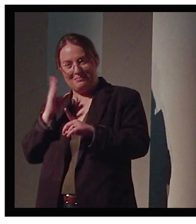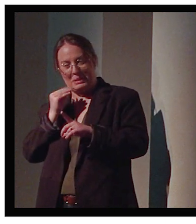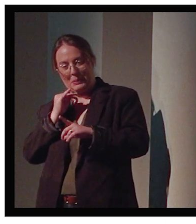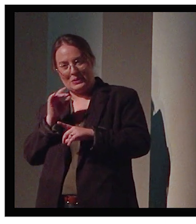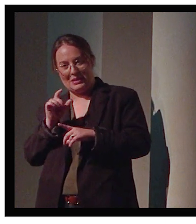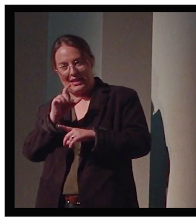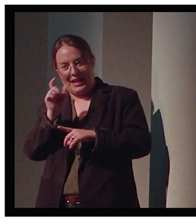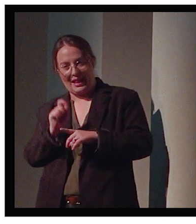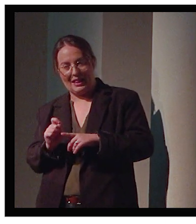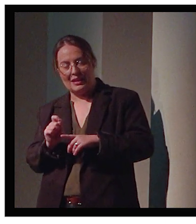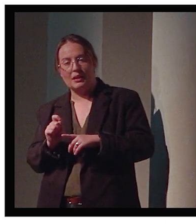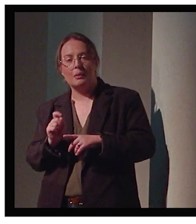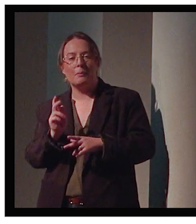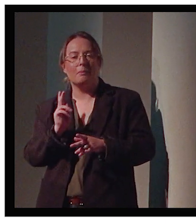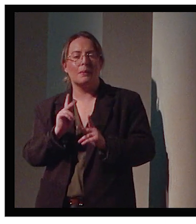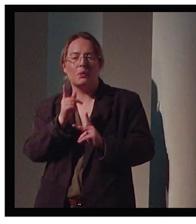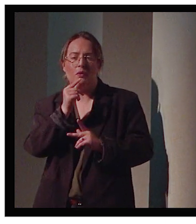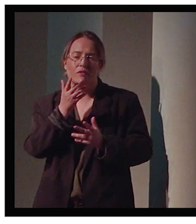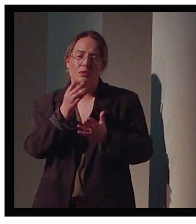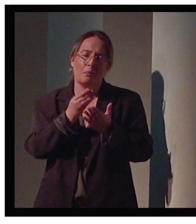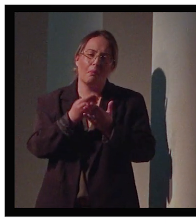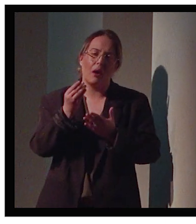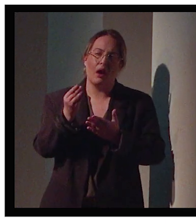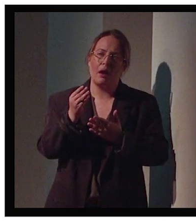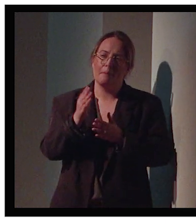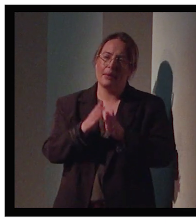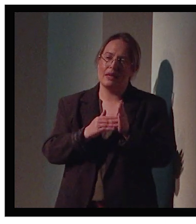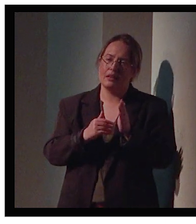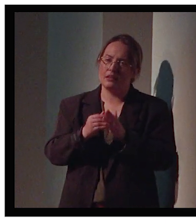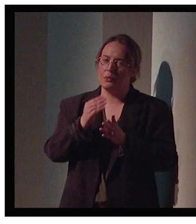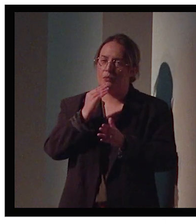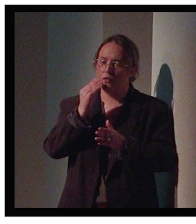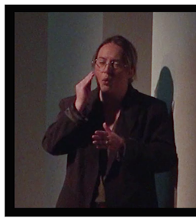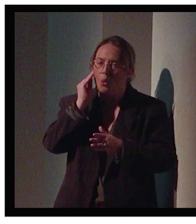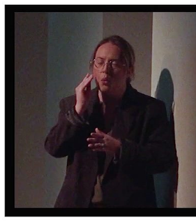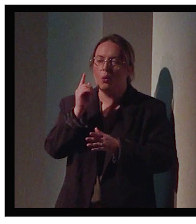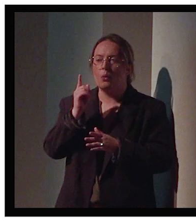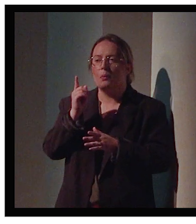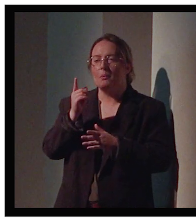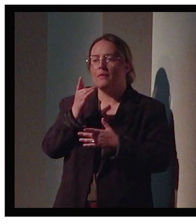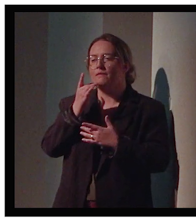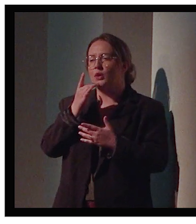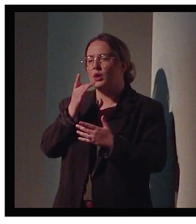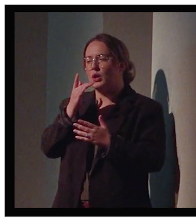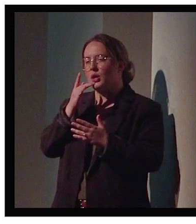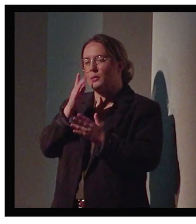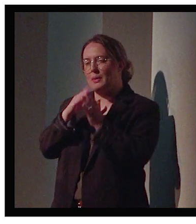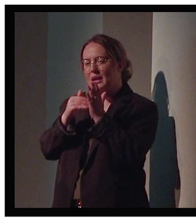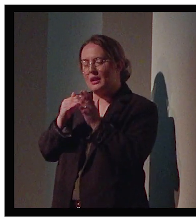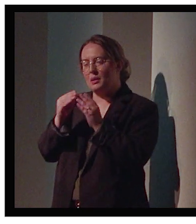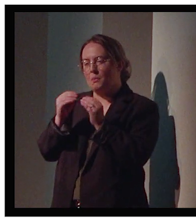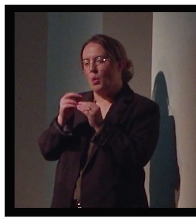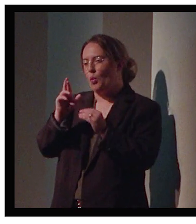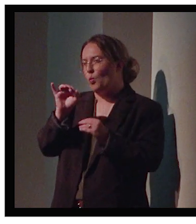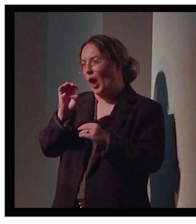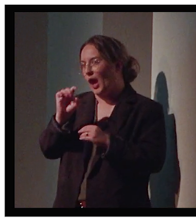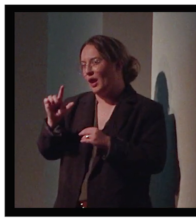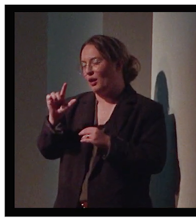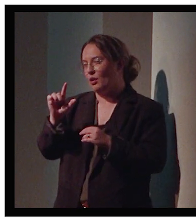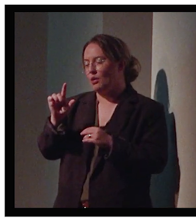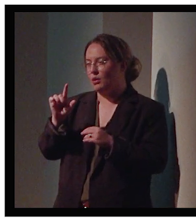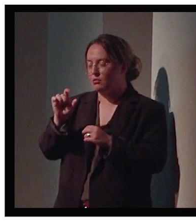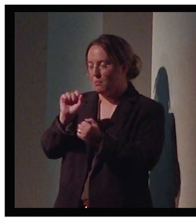19th century preferred paintings such as Bouguereau's to those that displayed more radical approaches to brushwork and